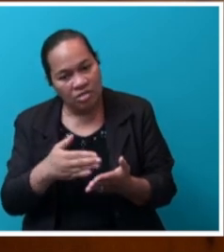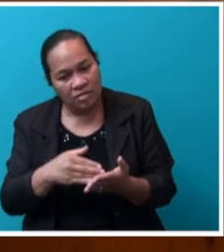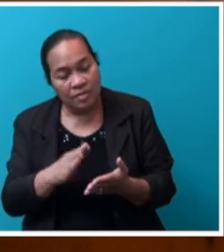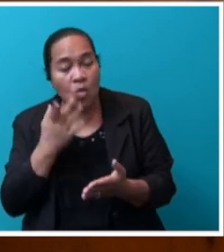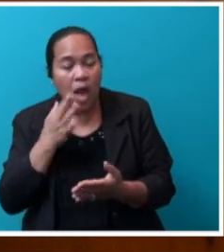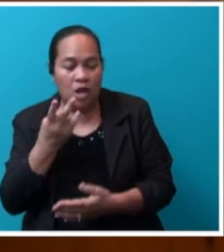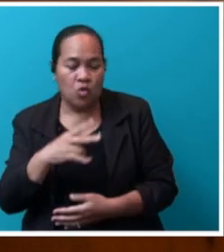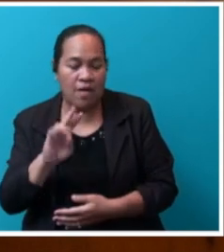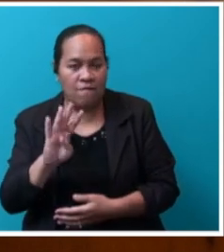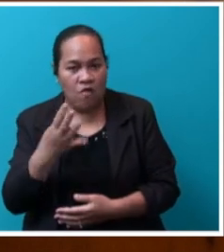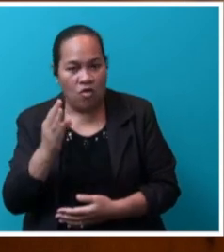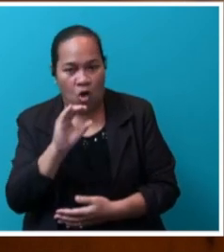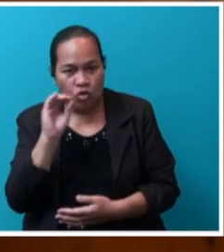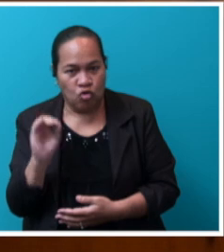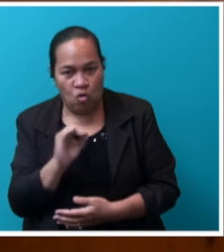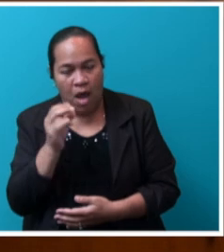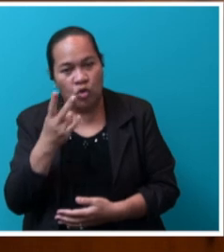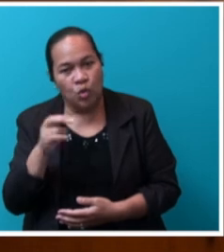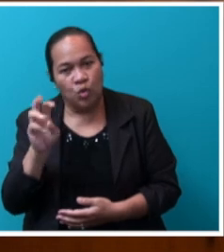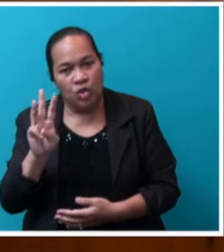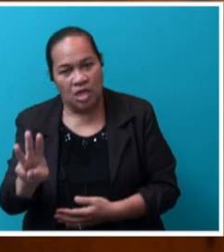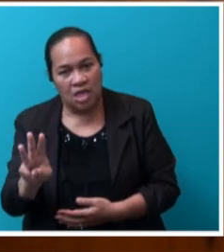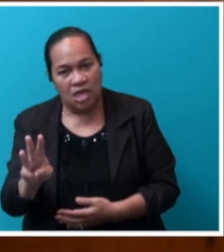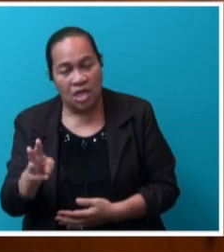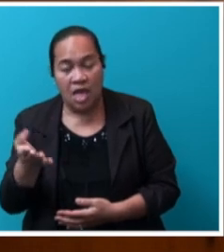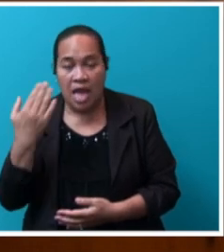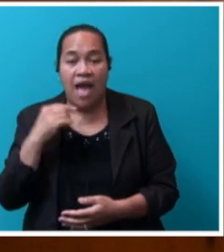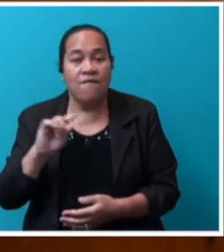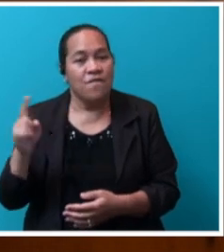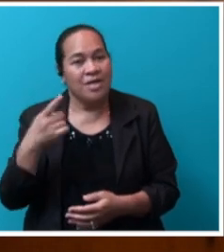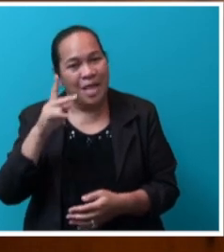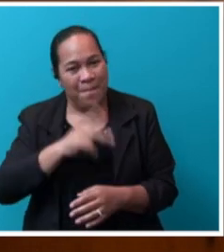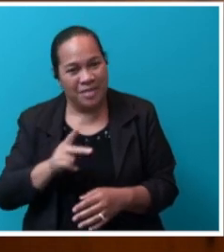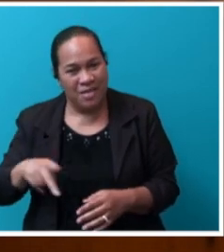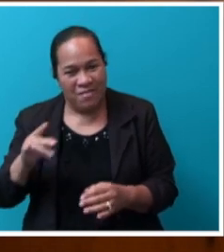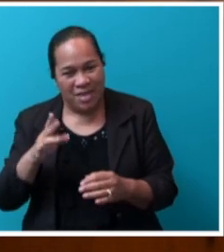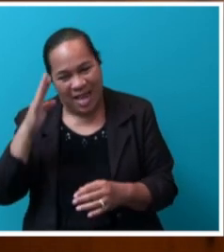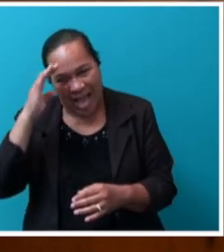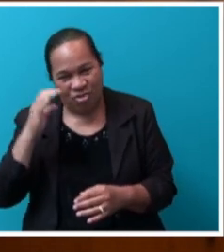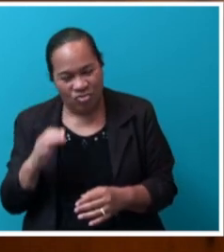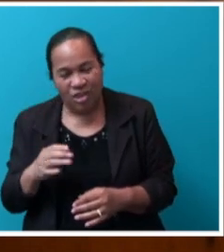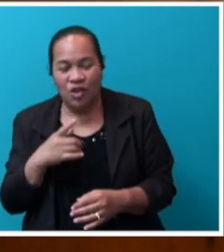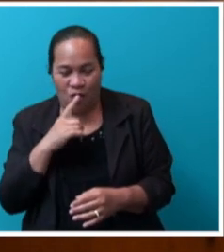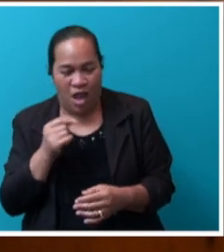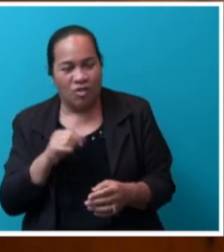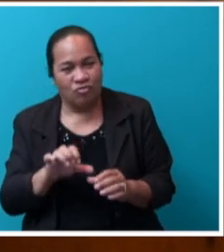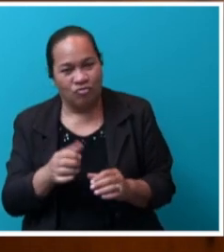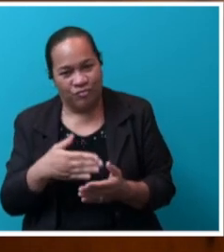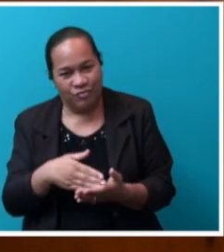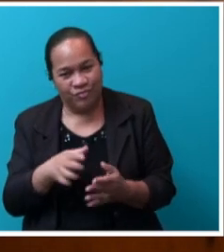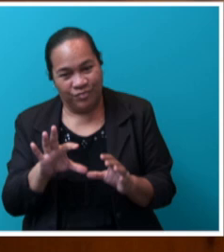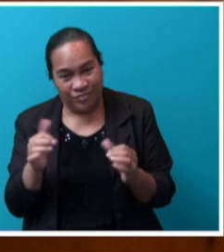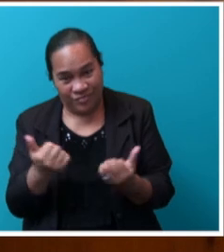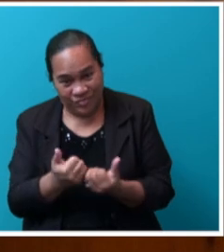October 2023, becoming the first Pacific Island country to do so. I'm also pleased to